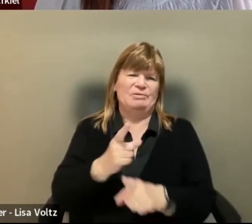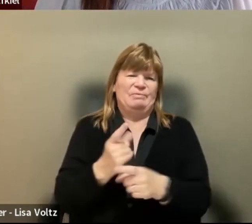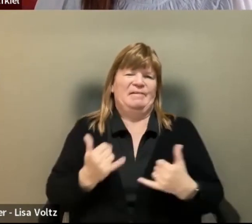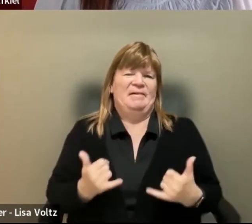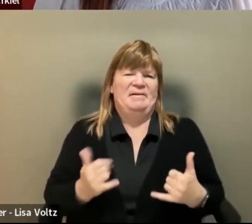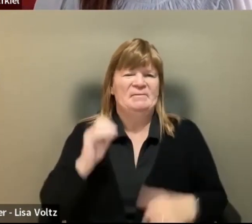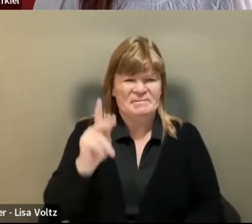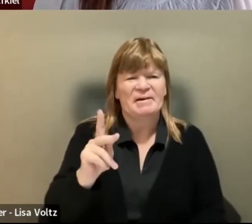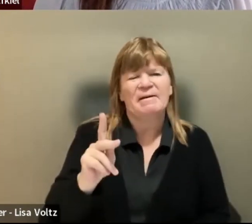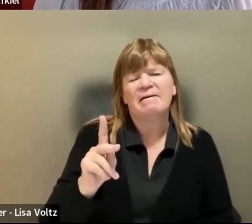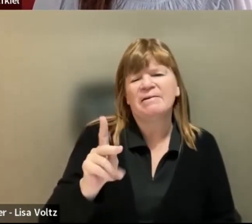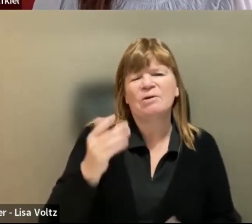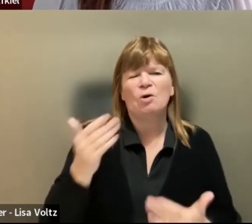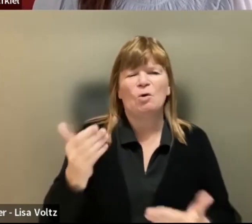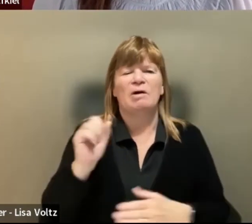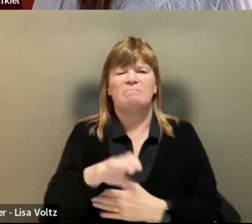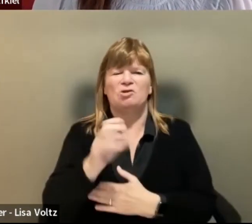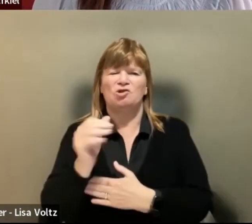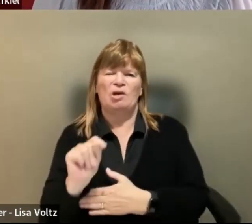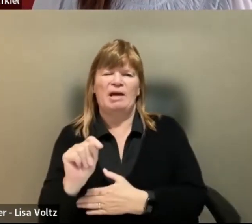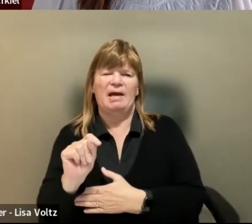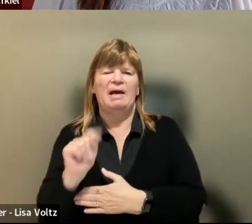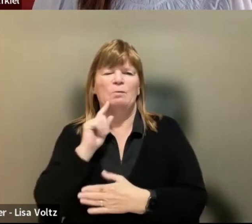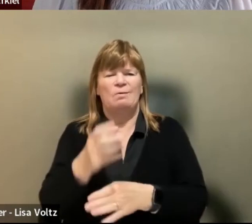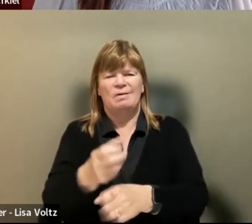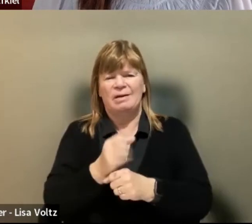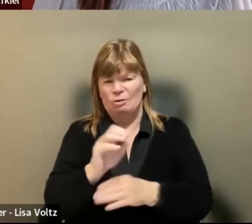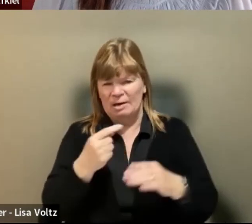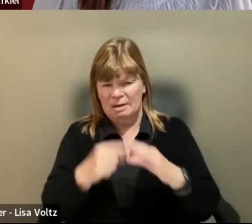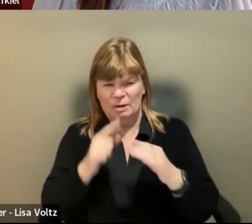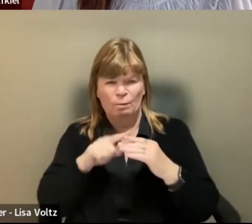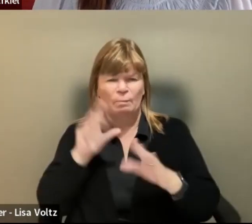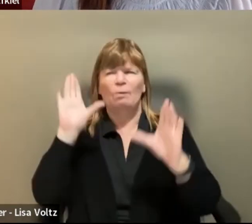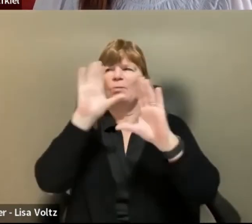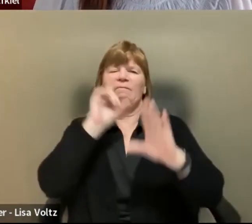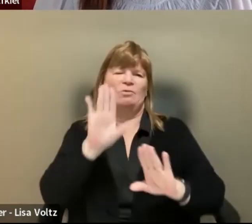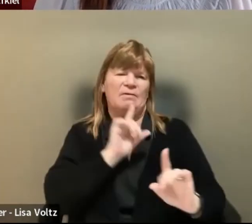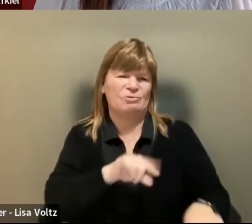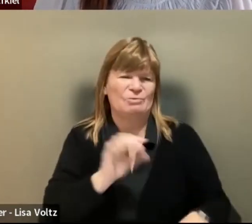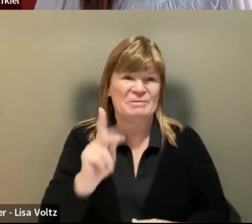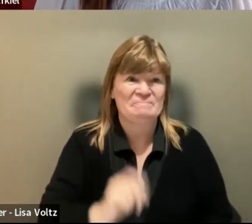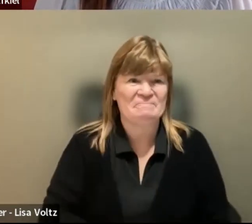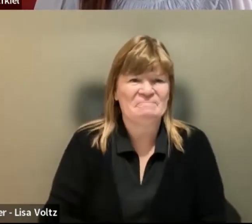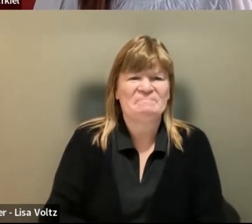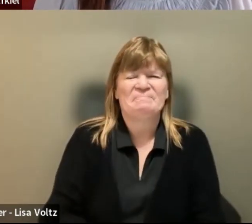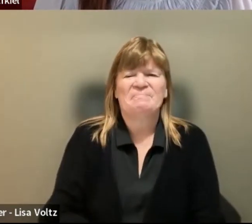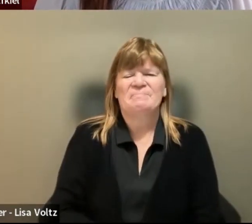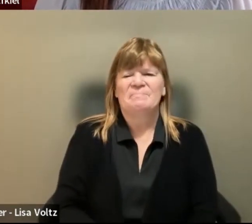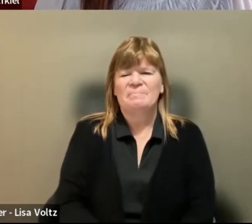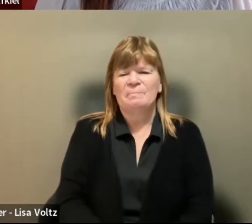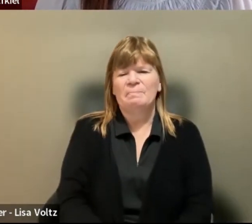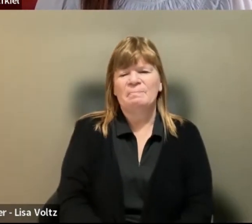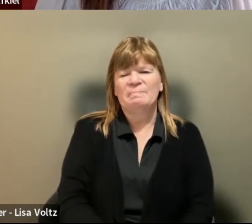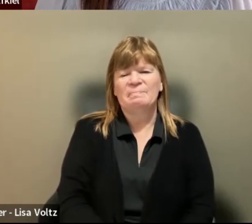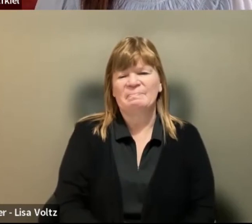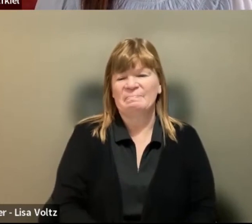ahead and just put it in the chat. We'll get your email and we'll see what we can find out for an answer. And